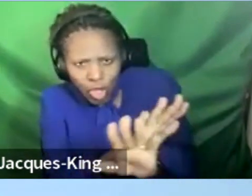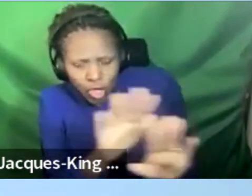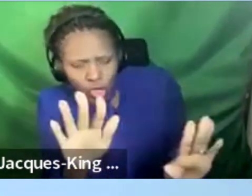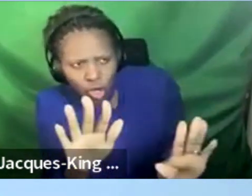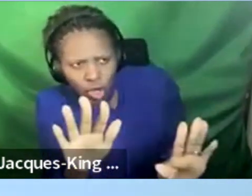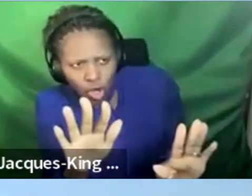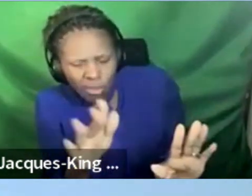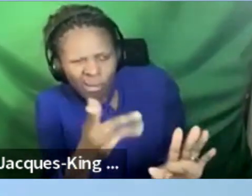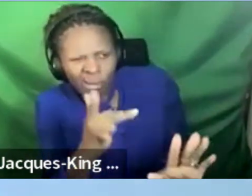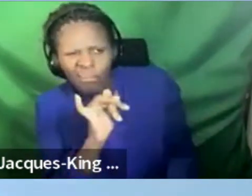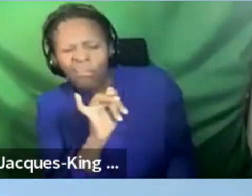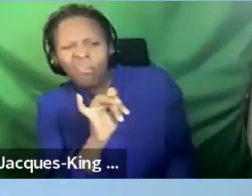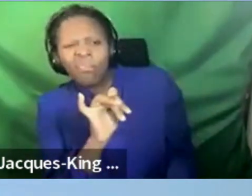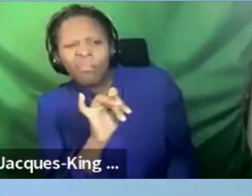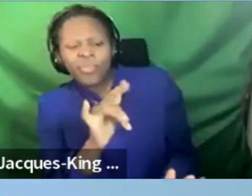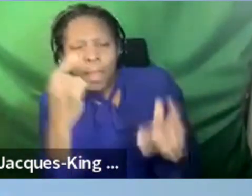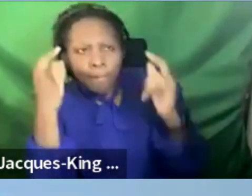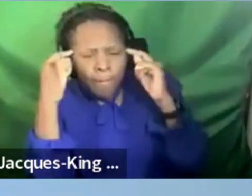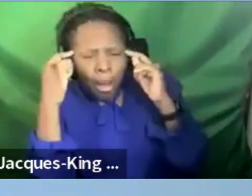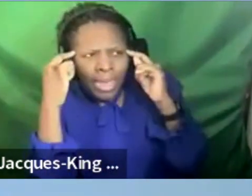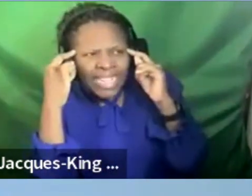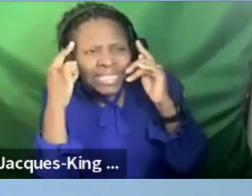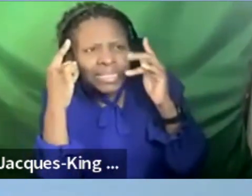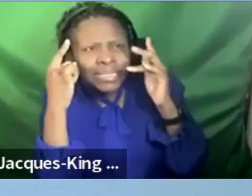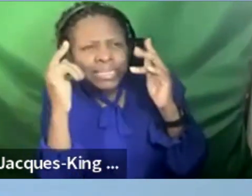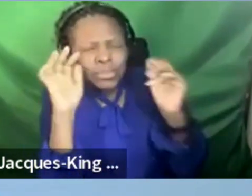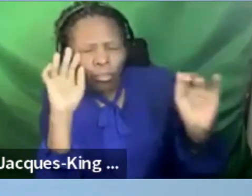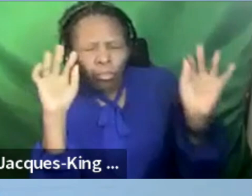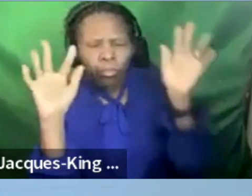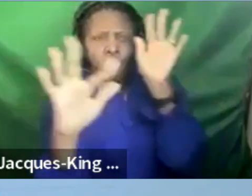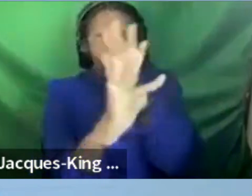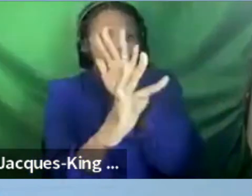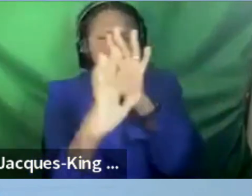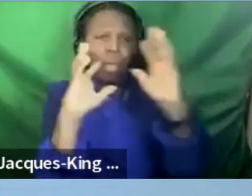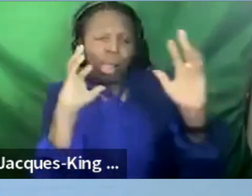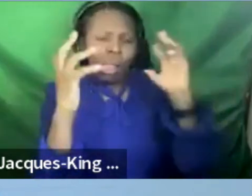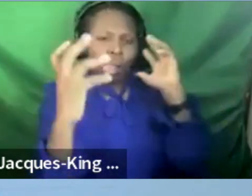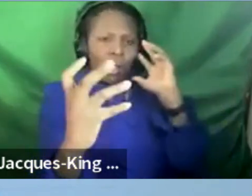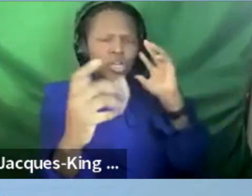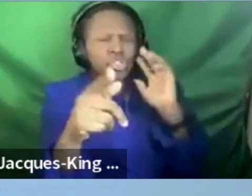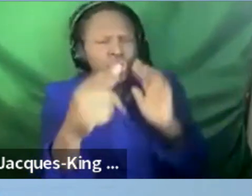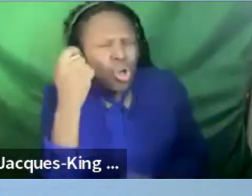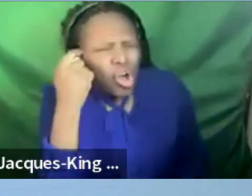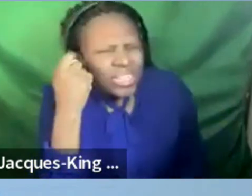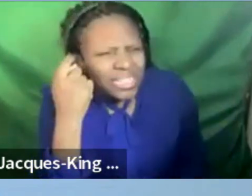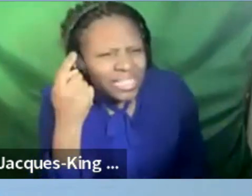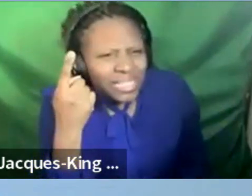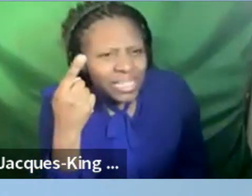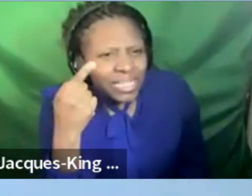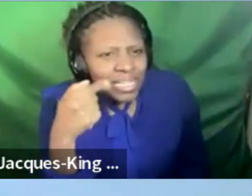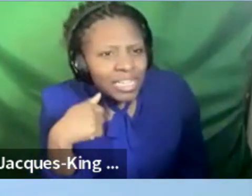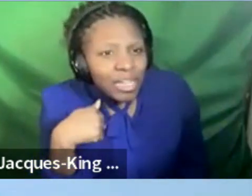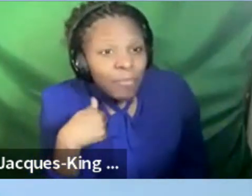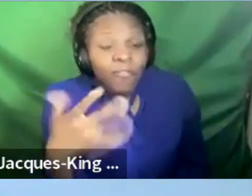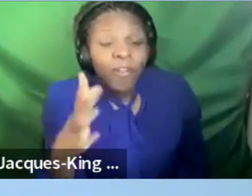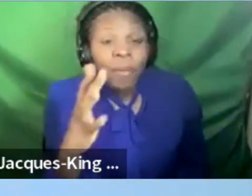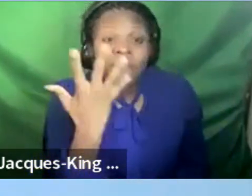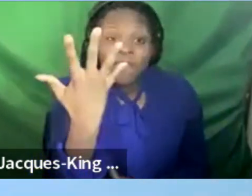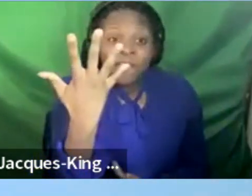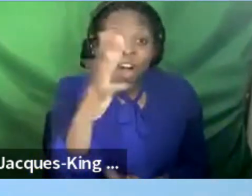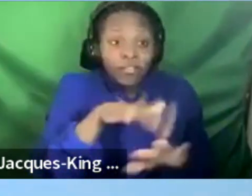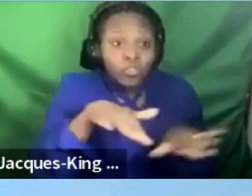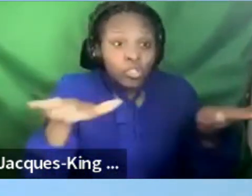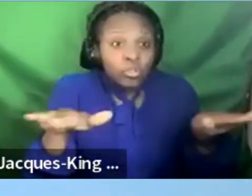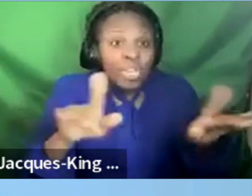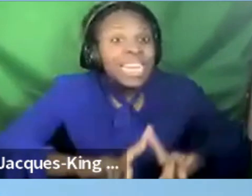is not what you, you know, is it going on in their mind? Right? Do you understand? I'm from five kids